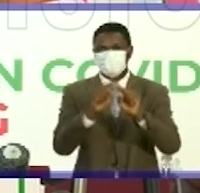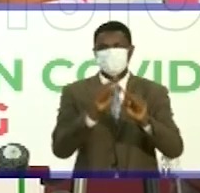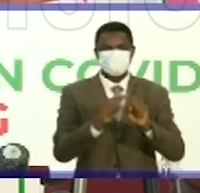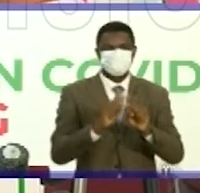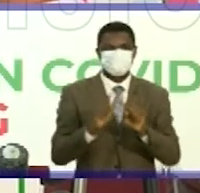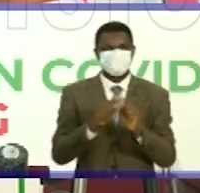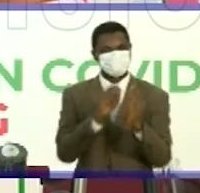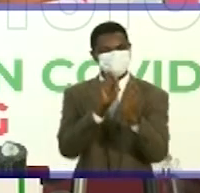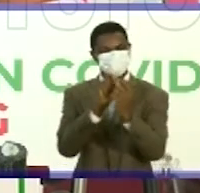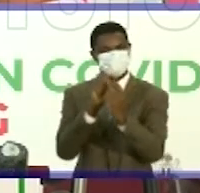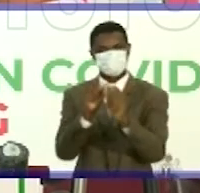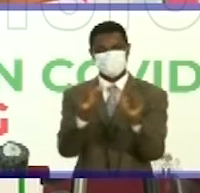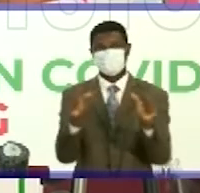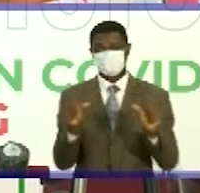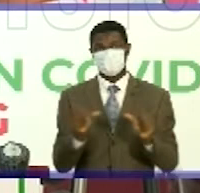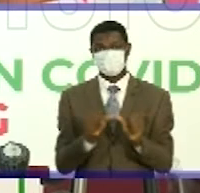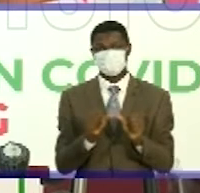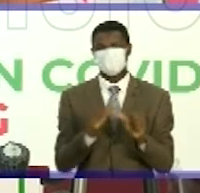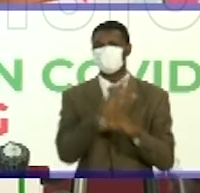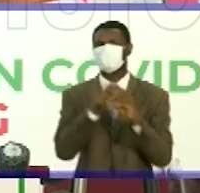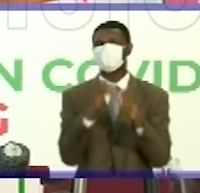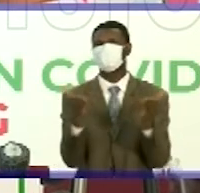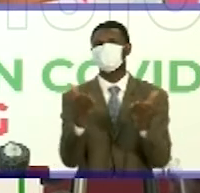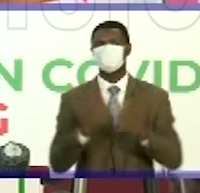aspects. These include